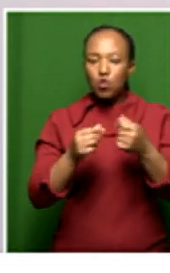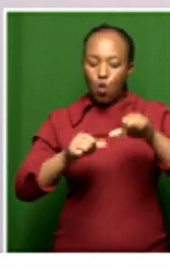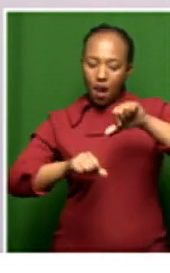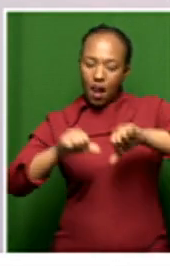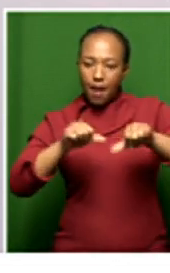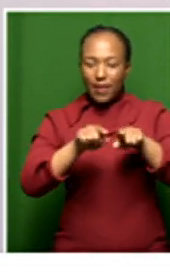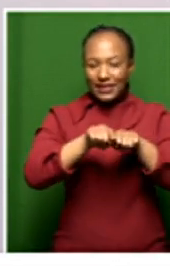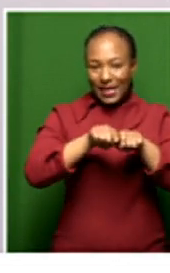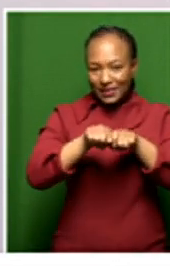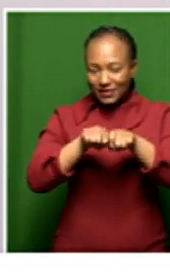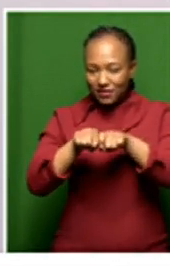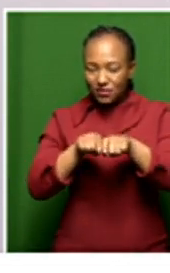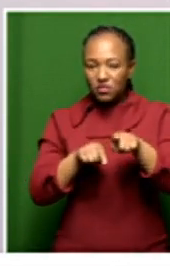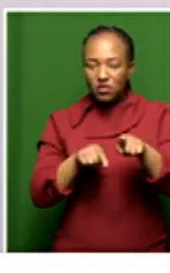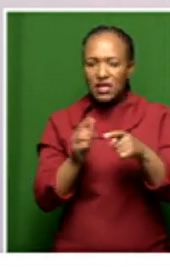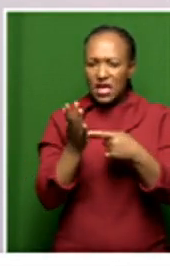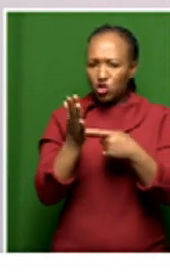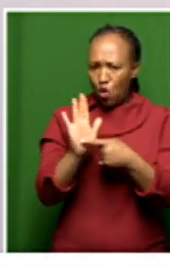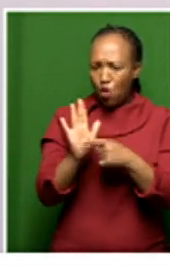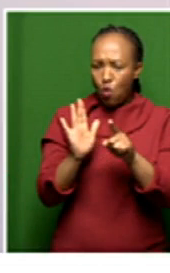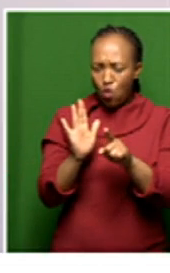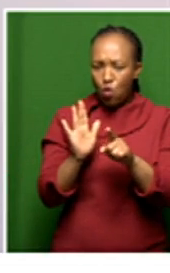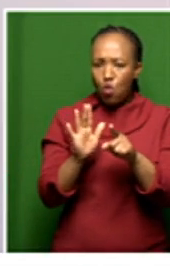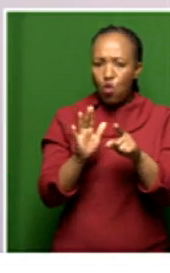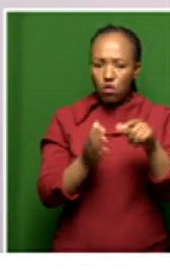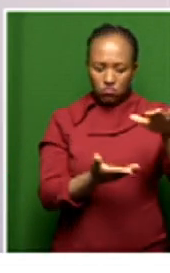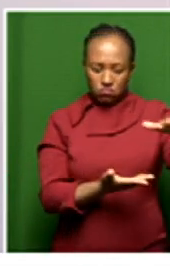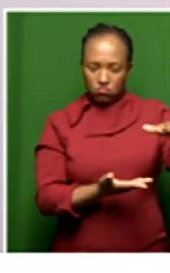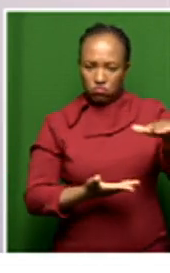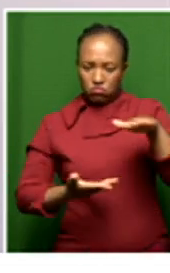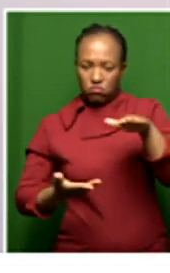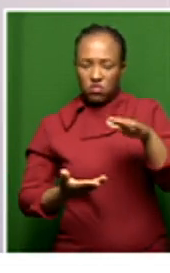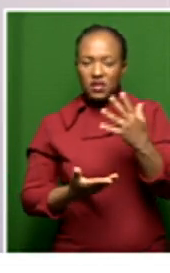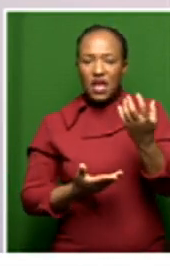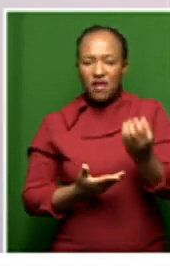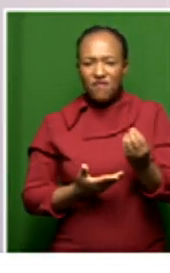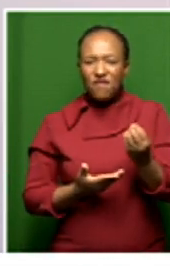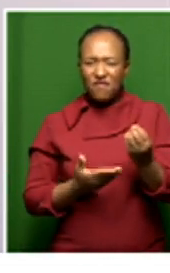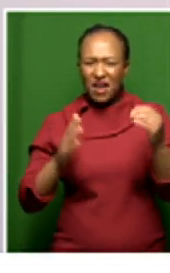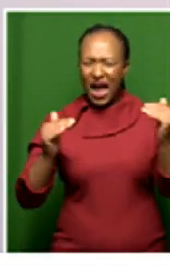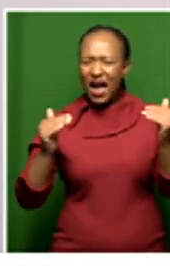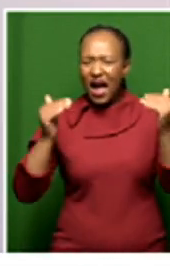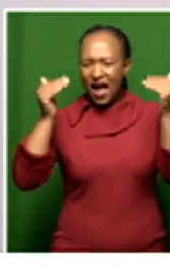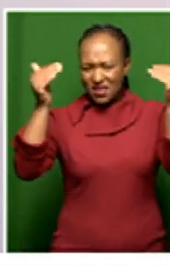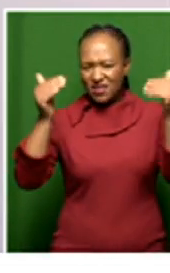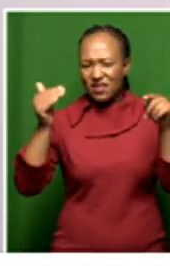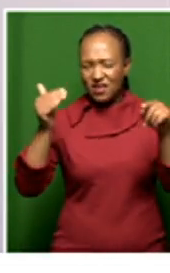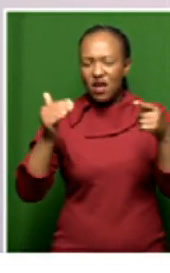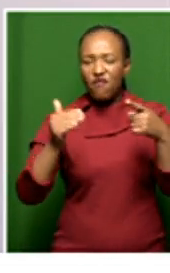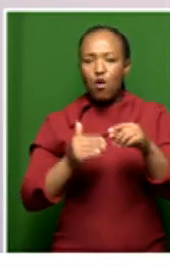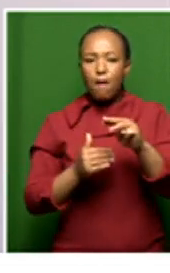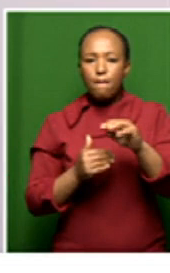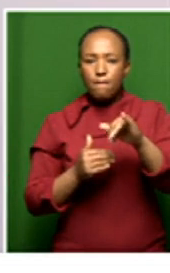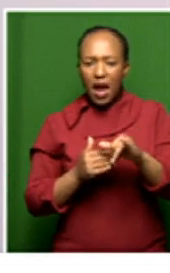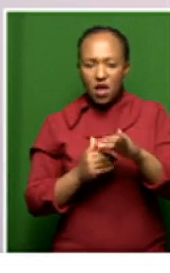tests, the test revealed that these batches contain higher than accepted levels of